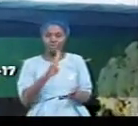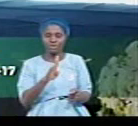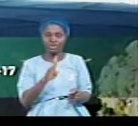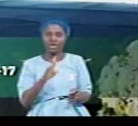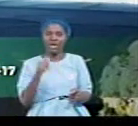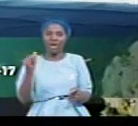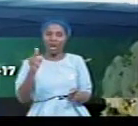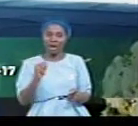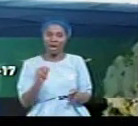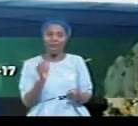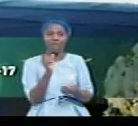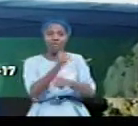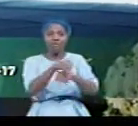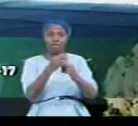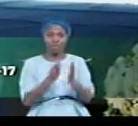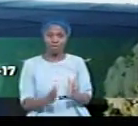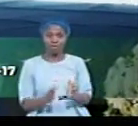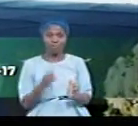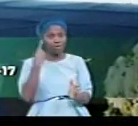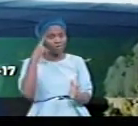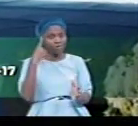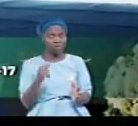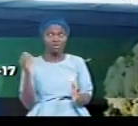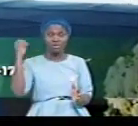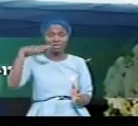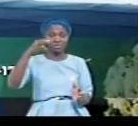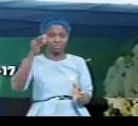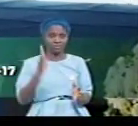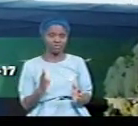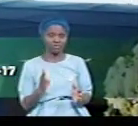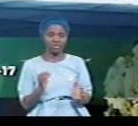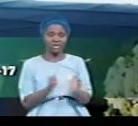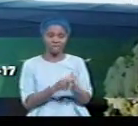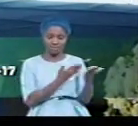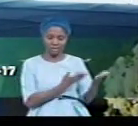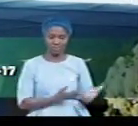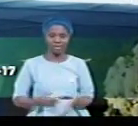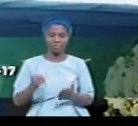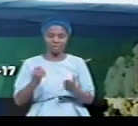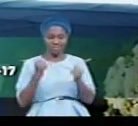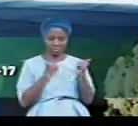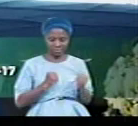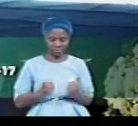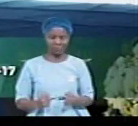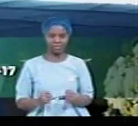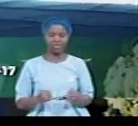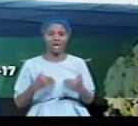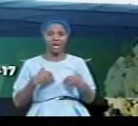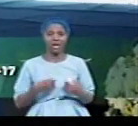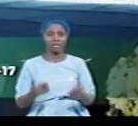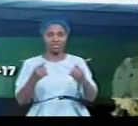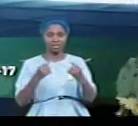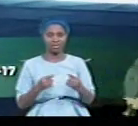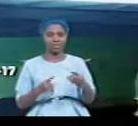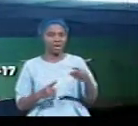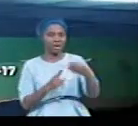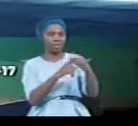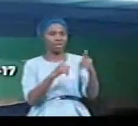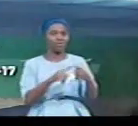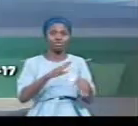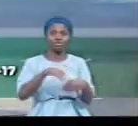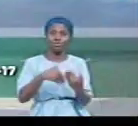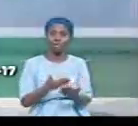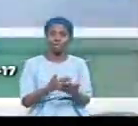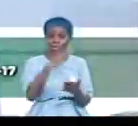overcomer, for the grace of God that bringeth strength has appeared unto all men. It's